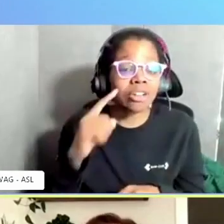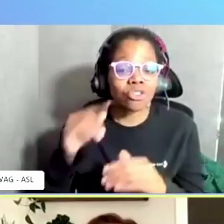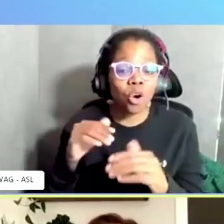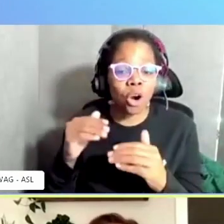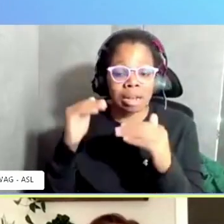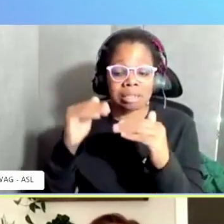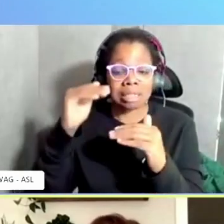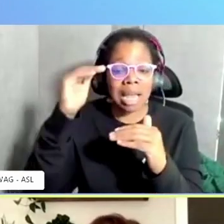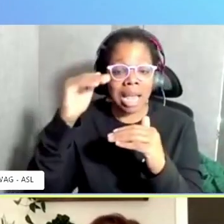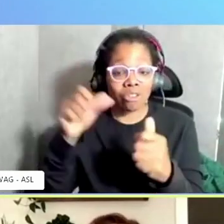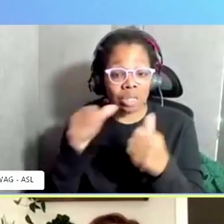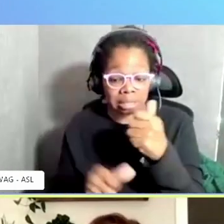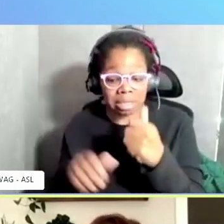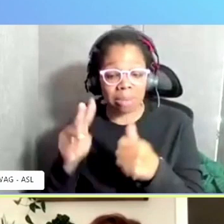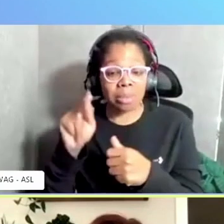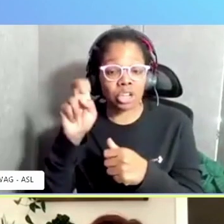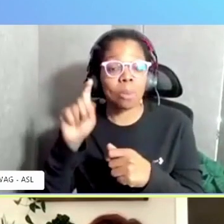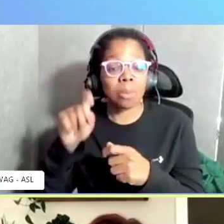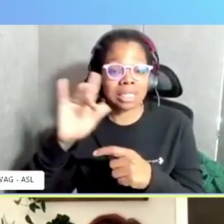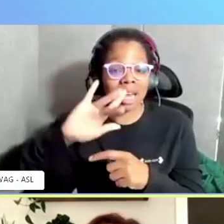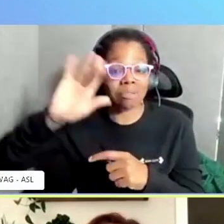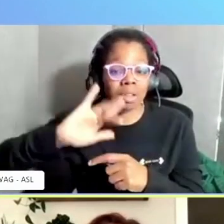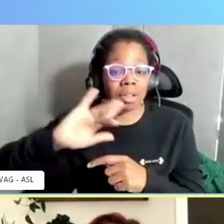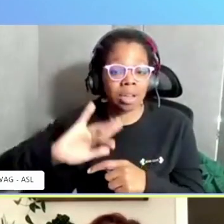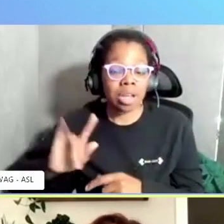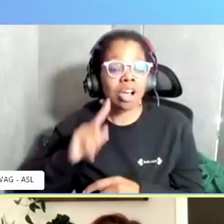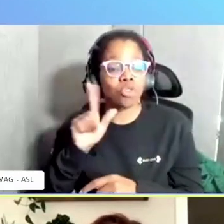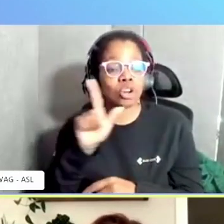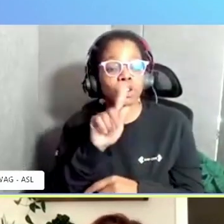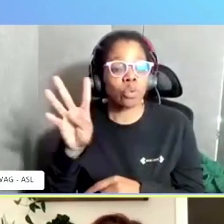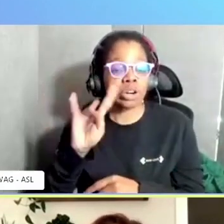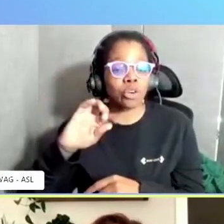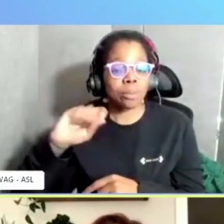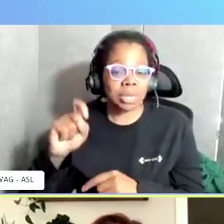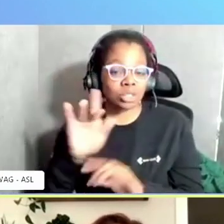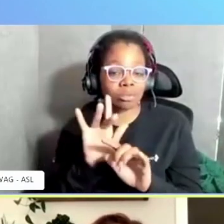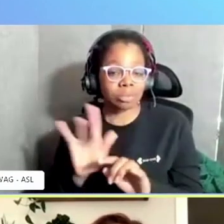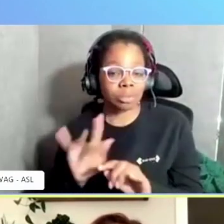submenu must be spaced vertically to achieve that 24 pixel vertical spacing.